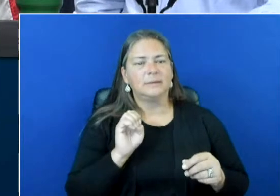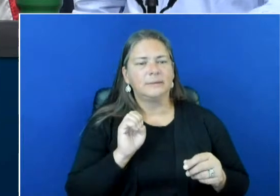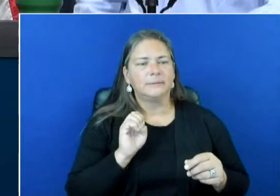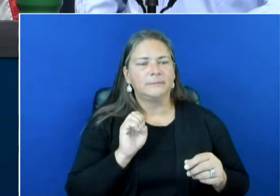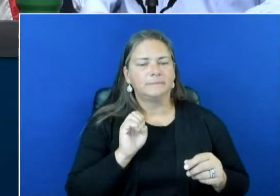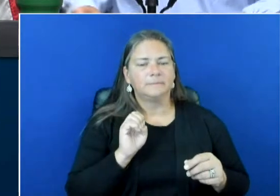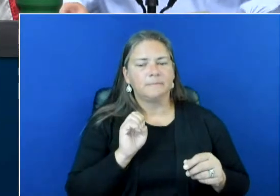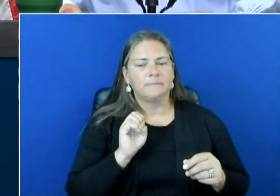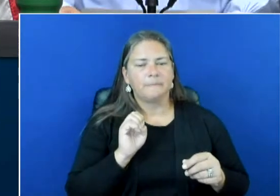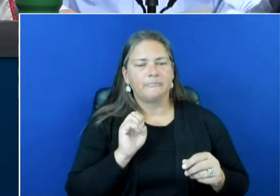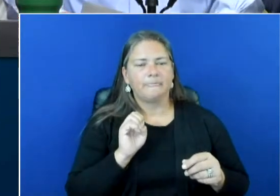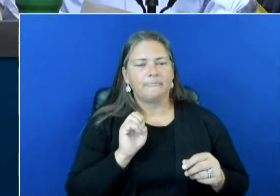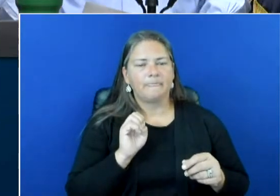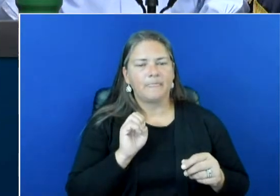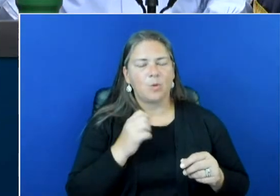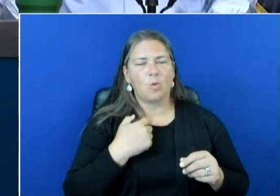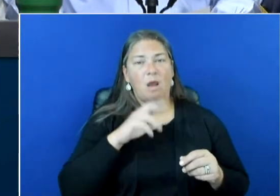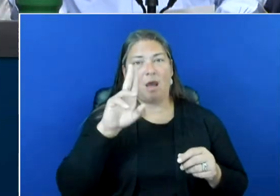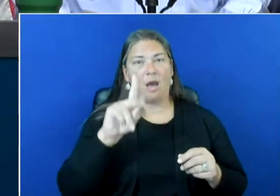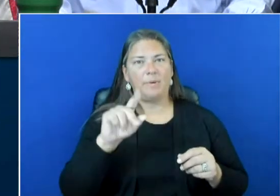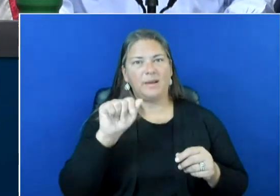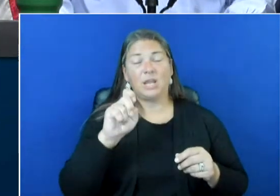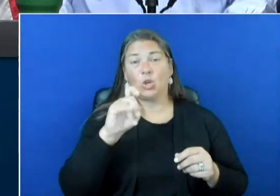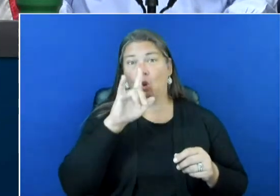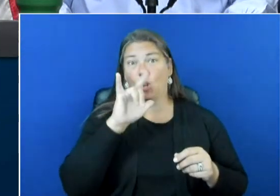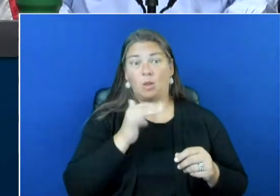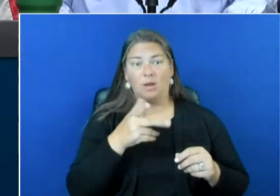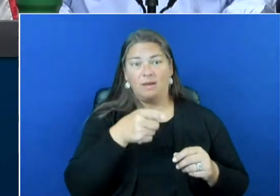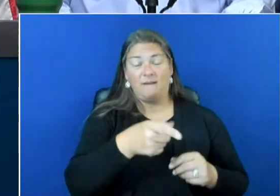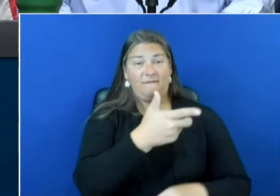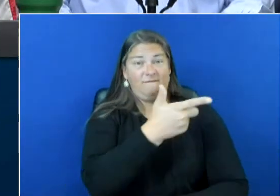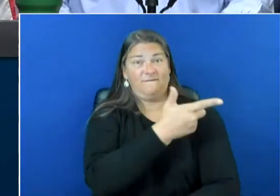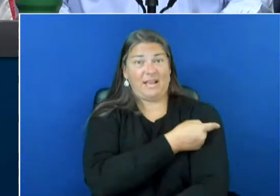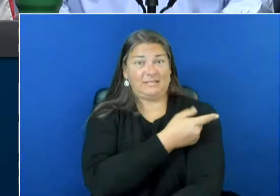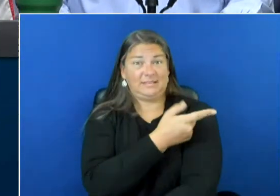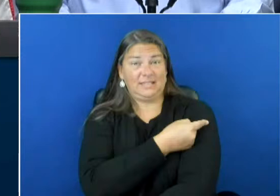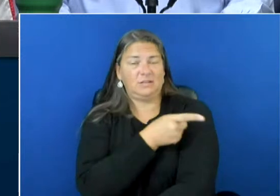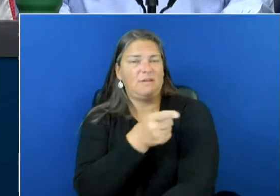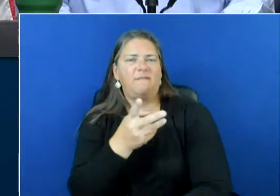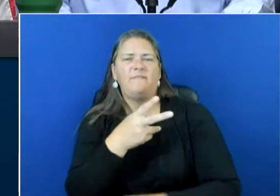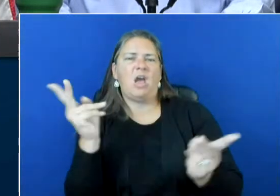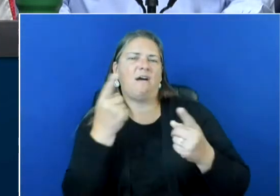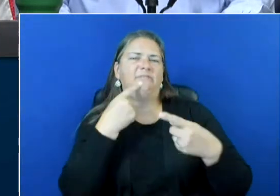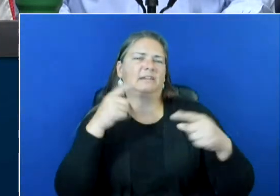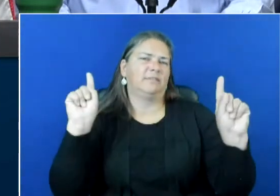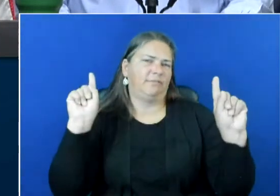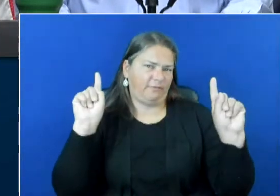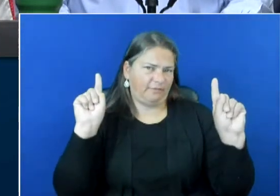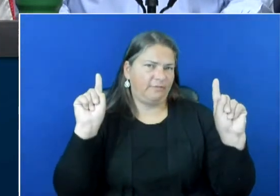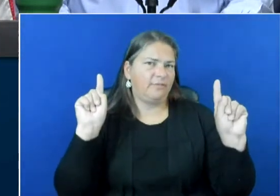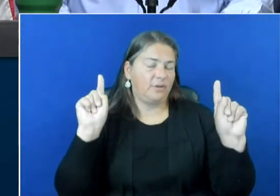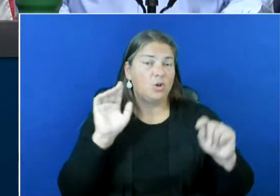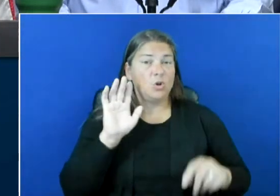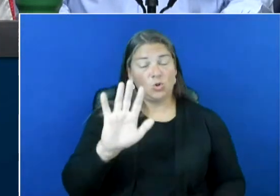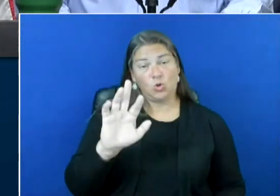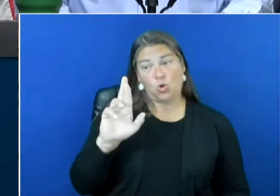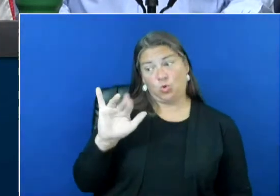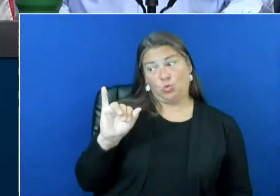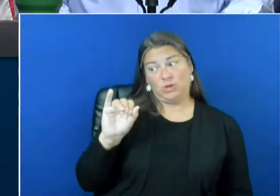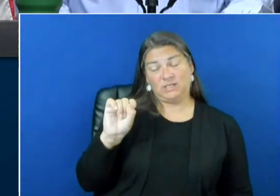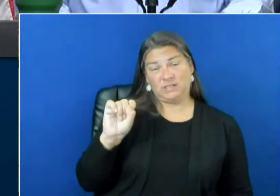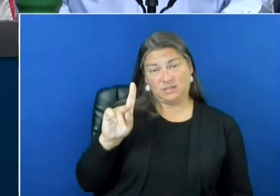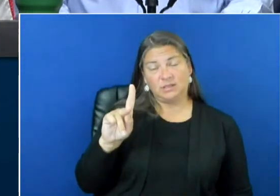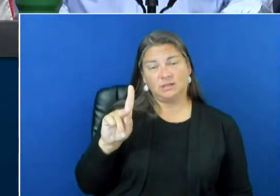We update this. What it shows is that the vaccines are highly effective, and your risk is